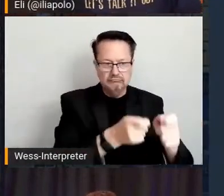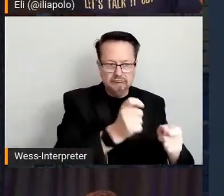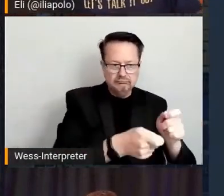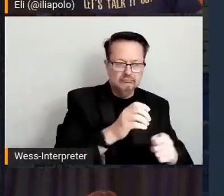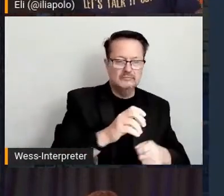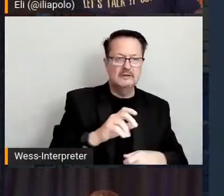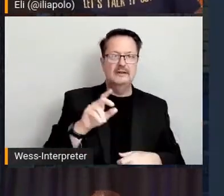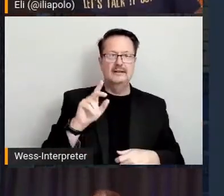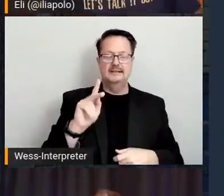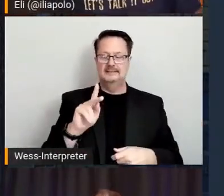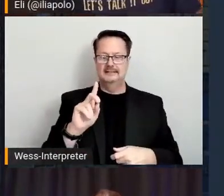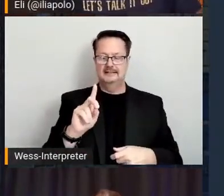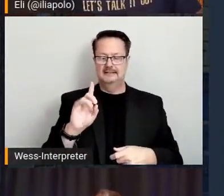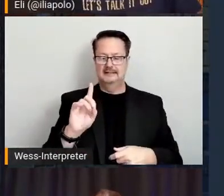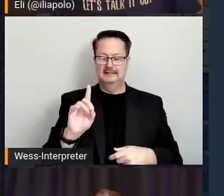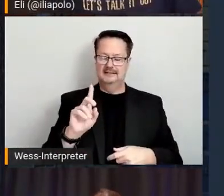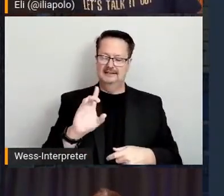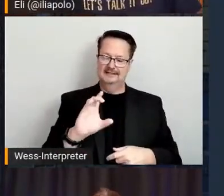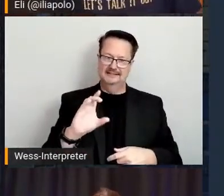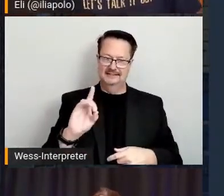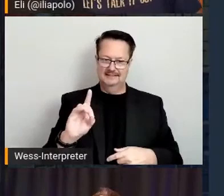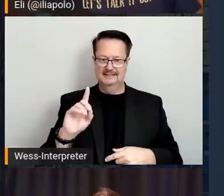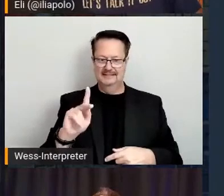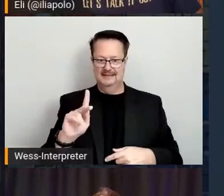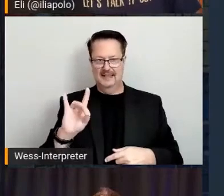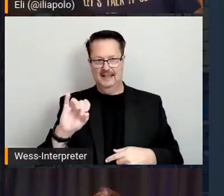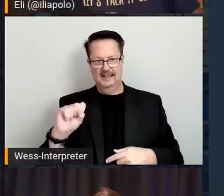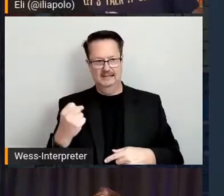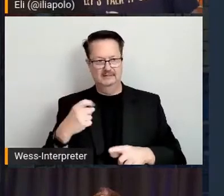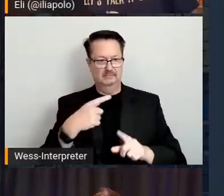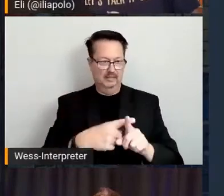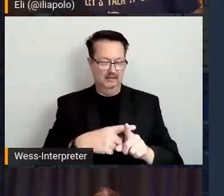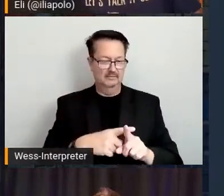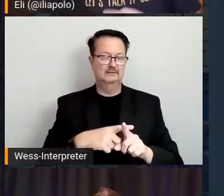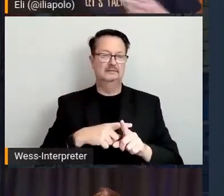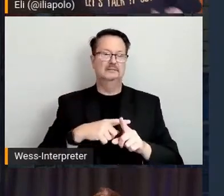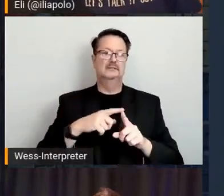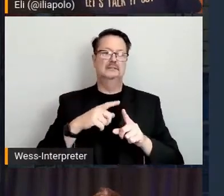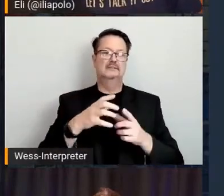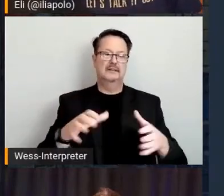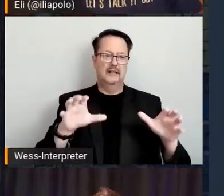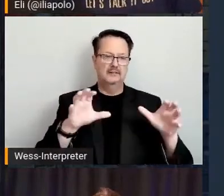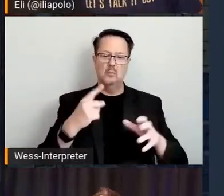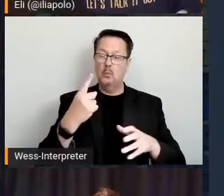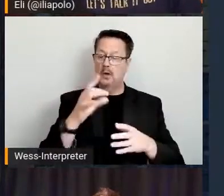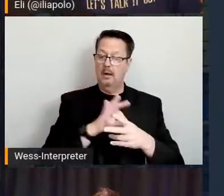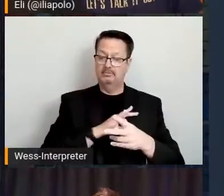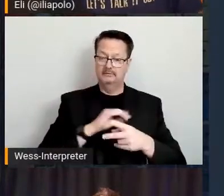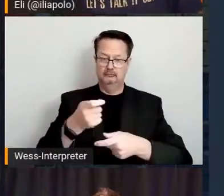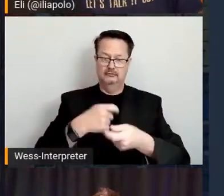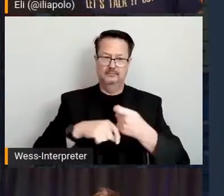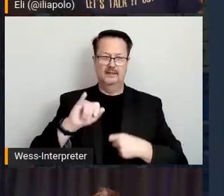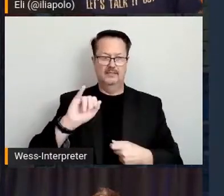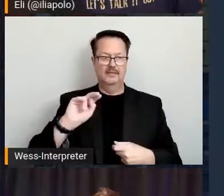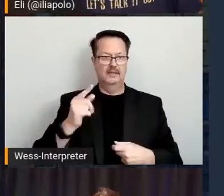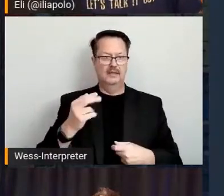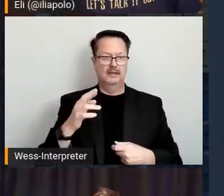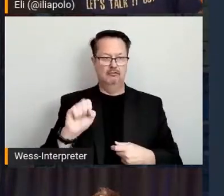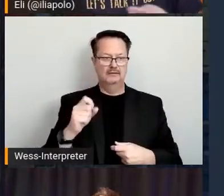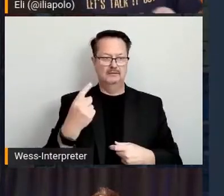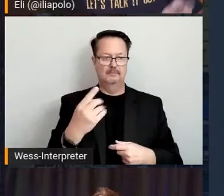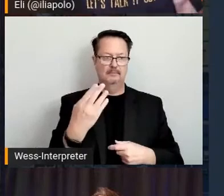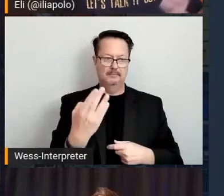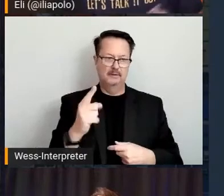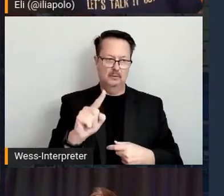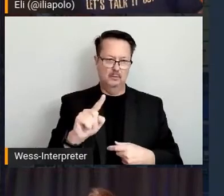CDK8s plus authors and maintainers, one option would be to simply replace the Ingress V1 beta 1 resource with